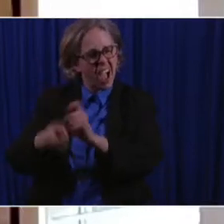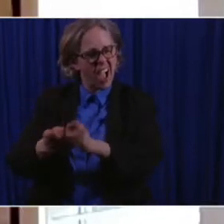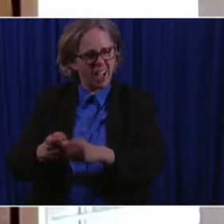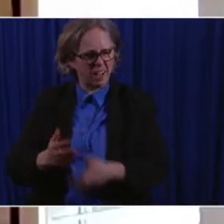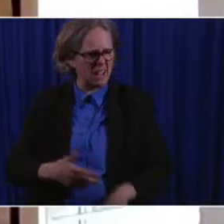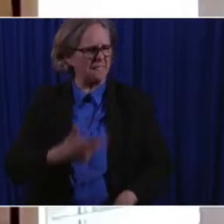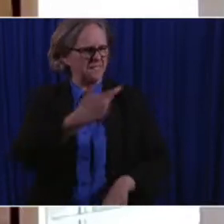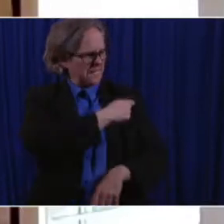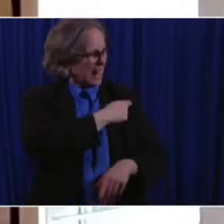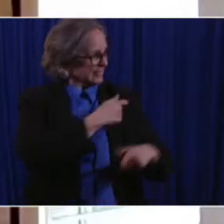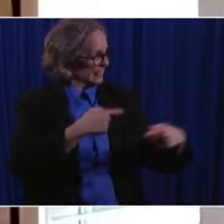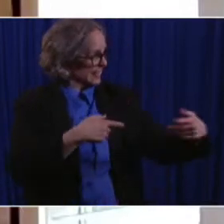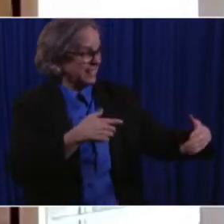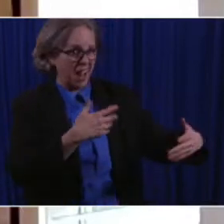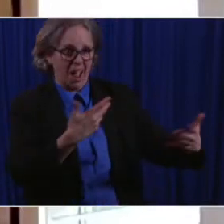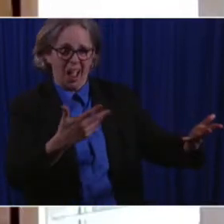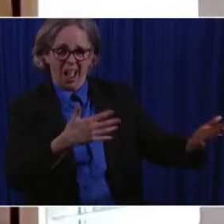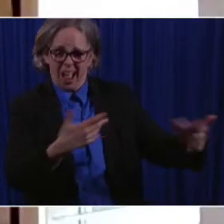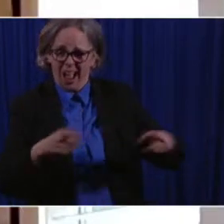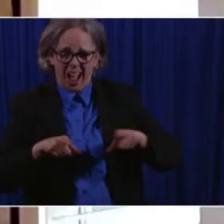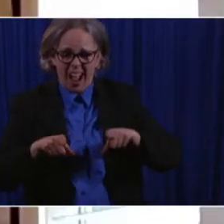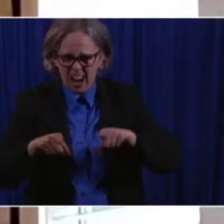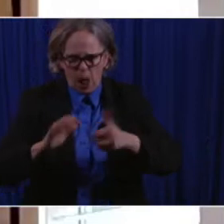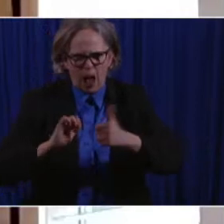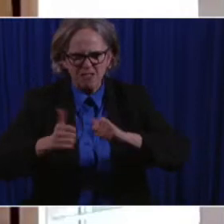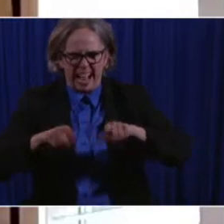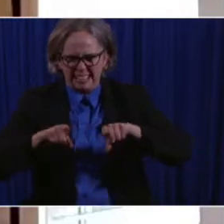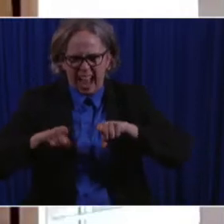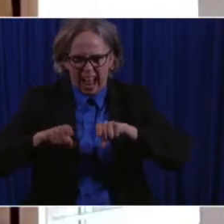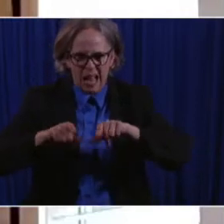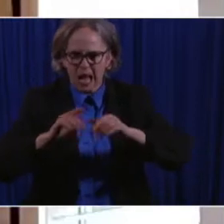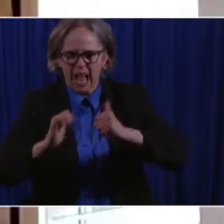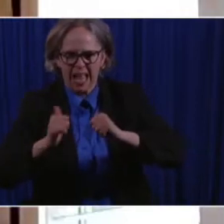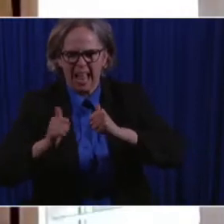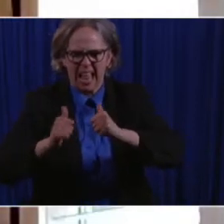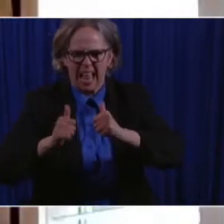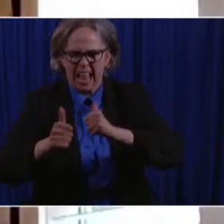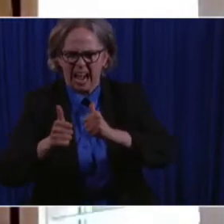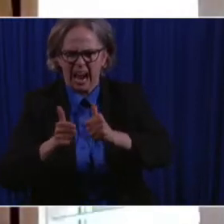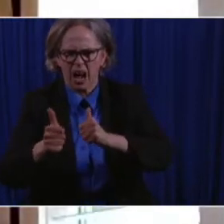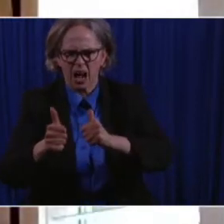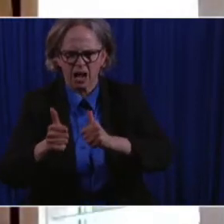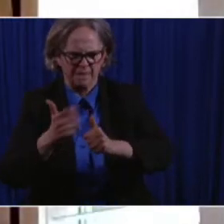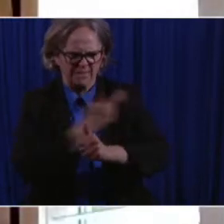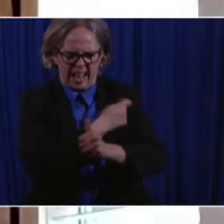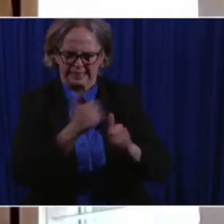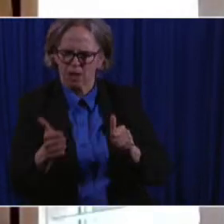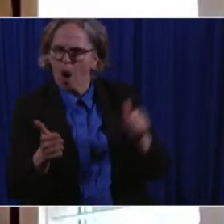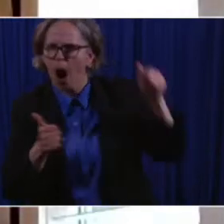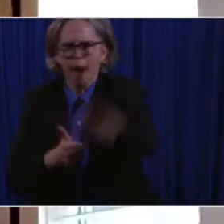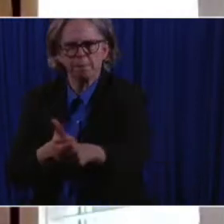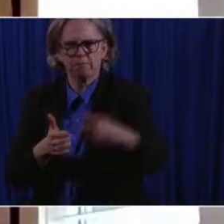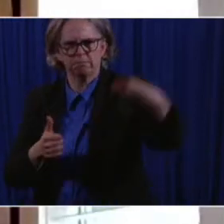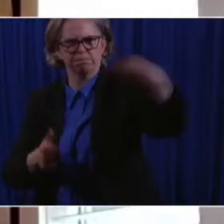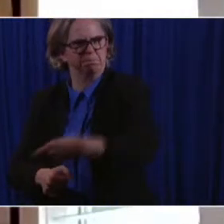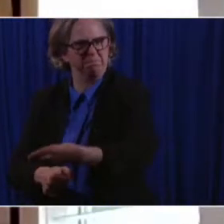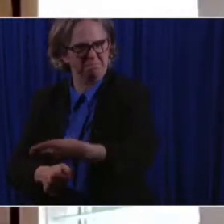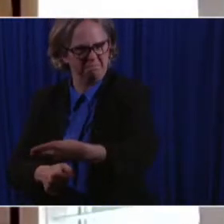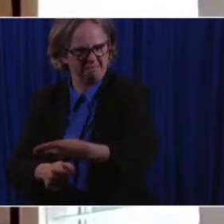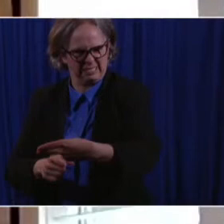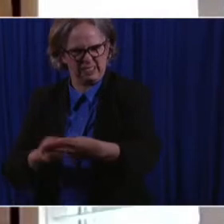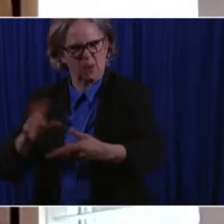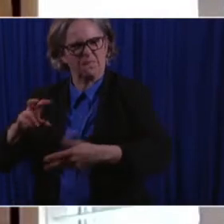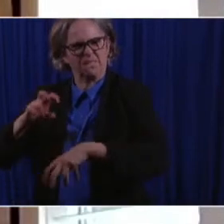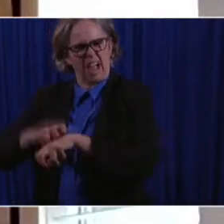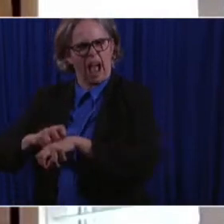race to get enough people vaccinated that we stay ahead of these more contagious variants. And I'm